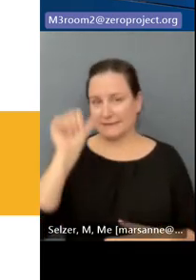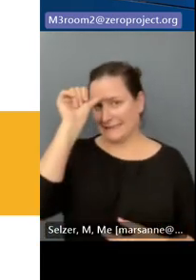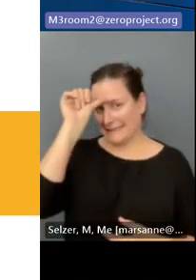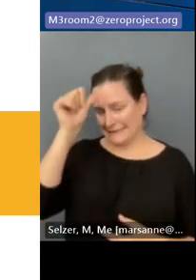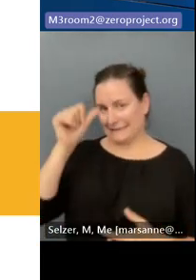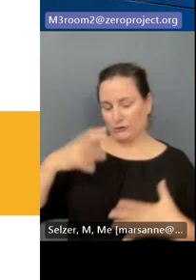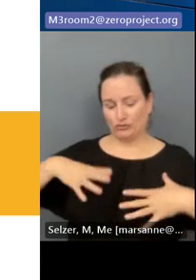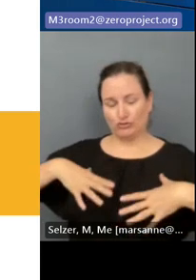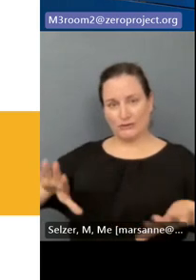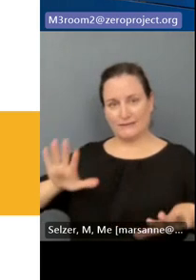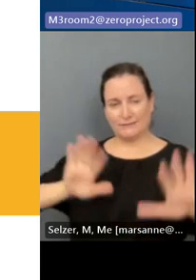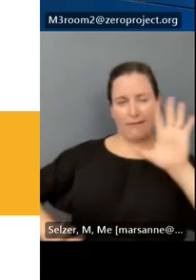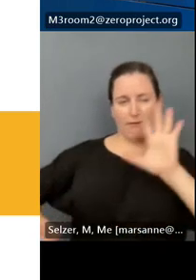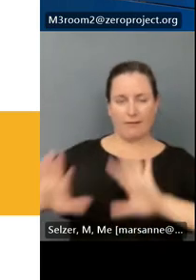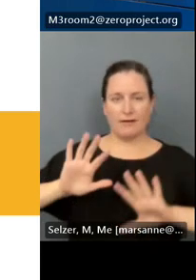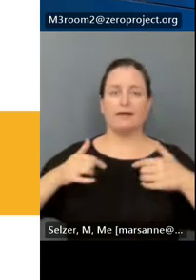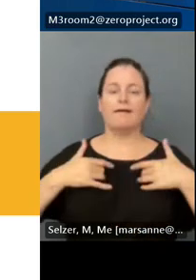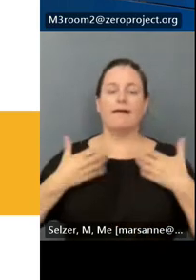and wearing spectacles.